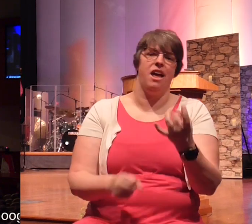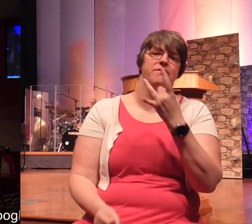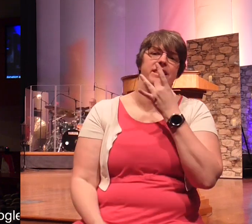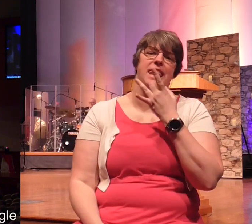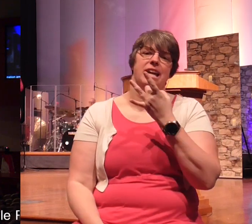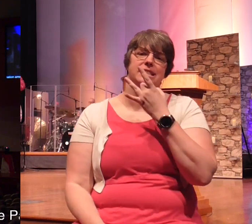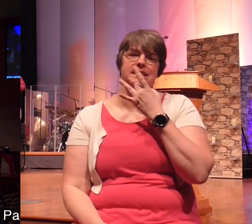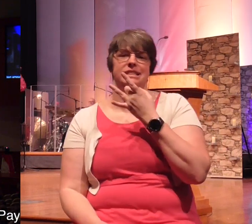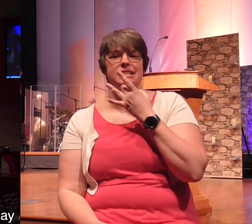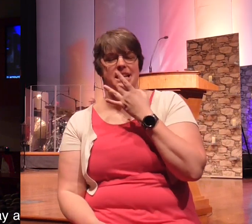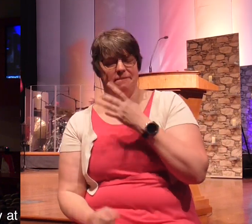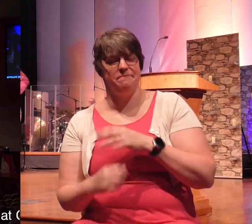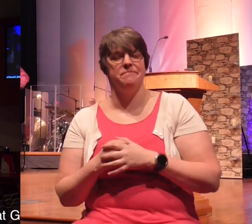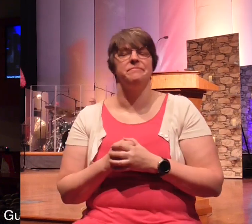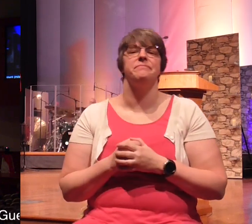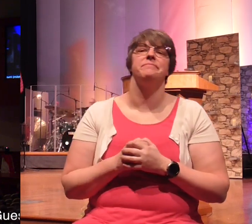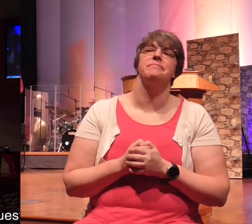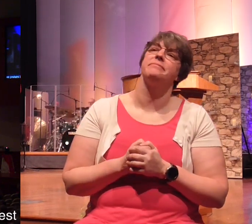of light, yeah.